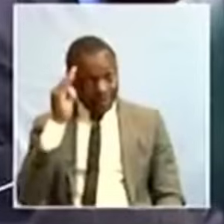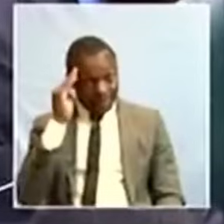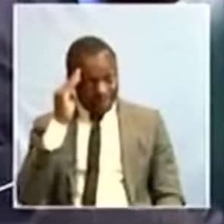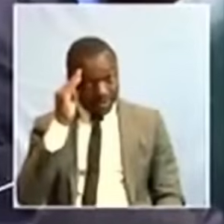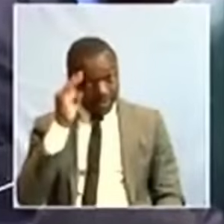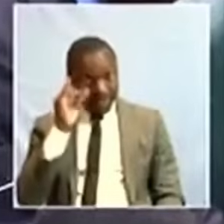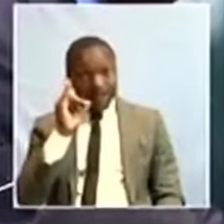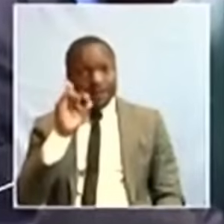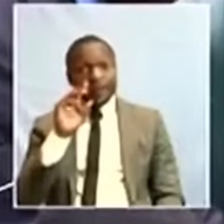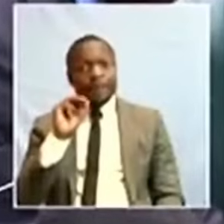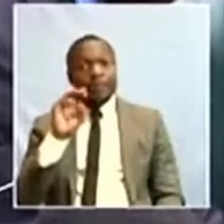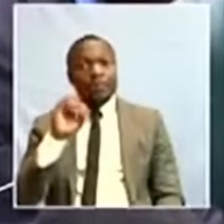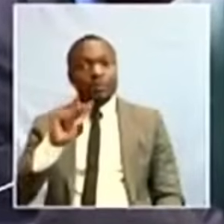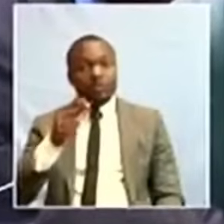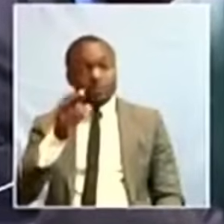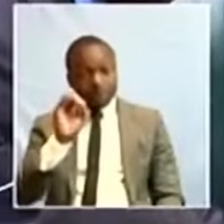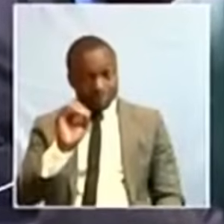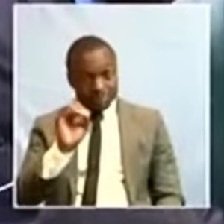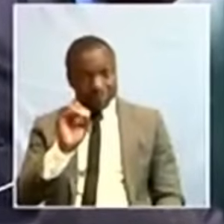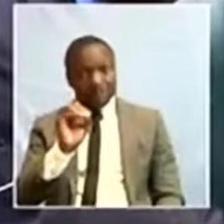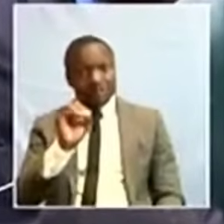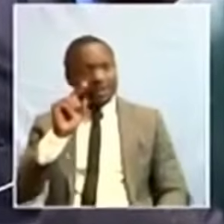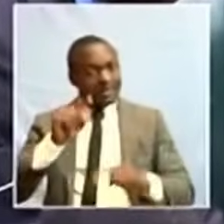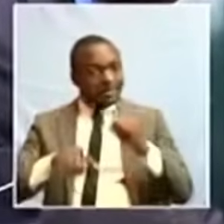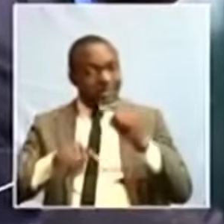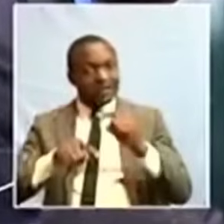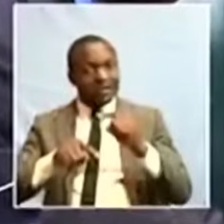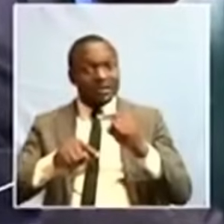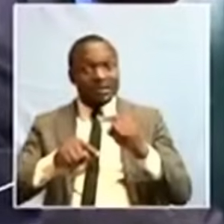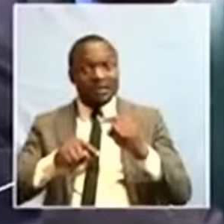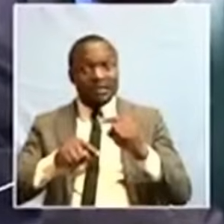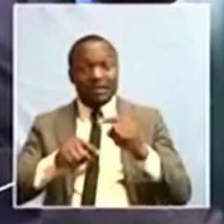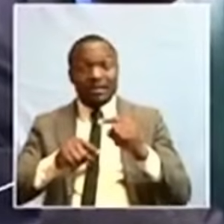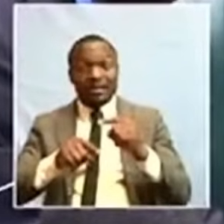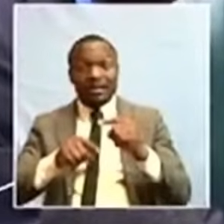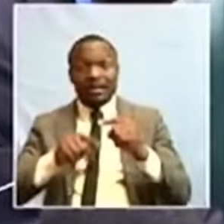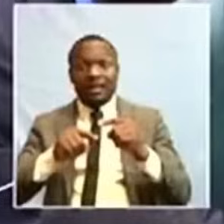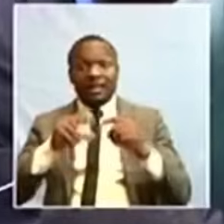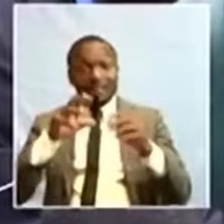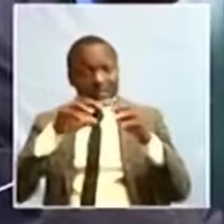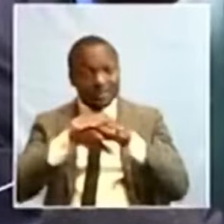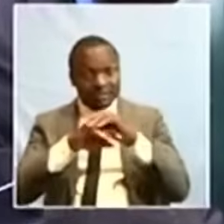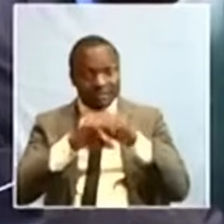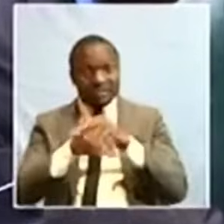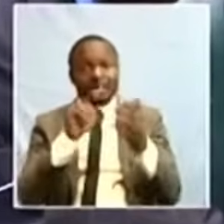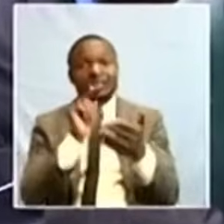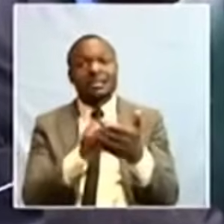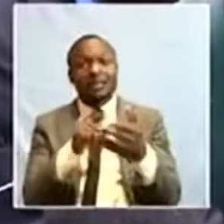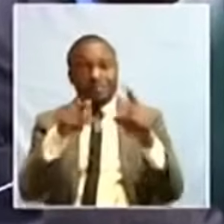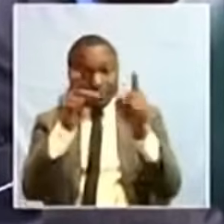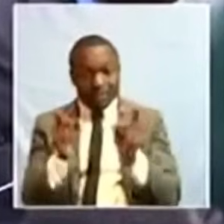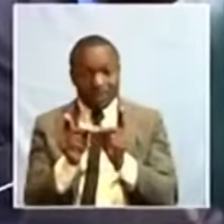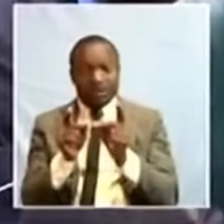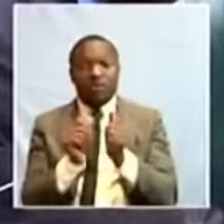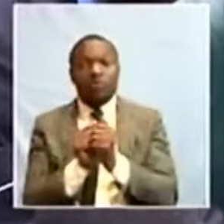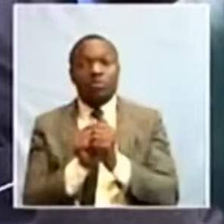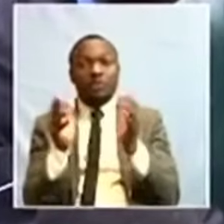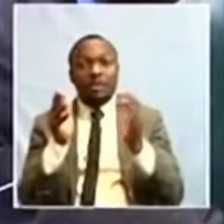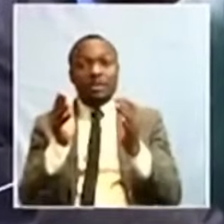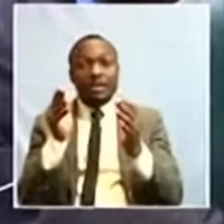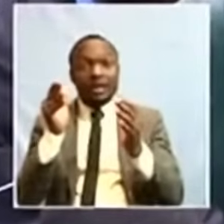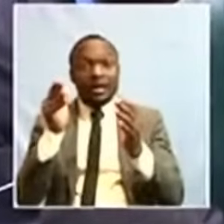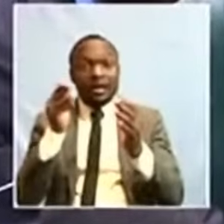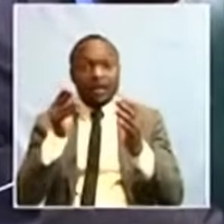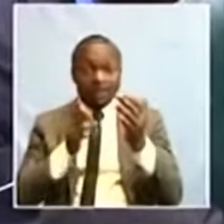Emotion, I honor the Vice President, that you cannot access emotion without going through Namibia. And as